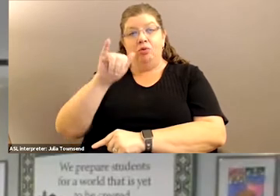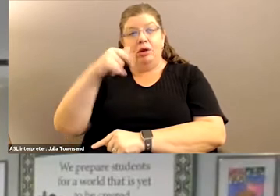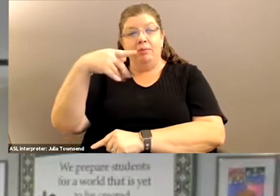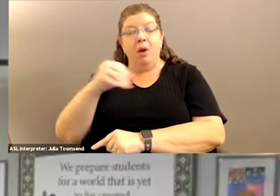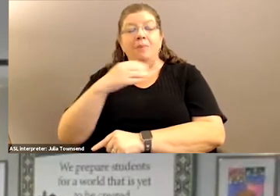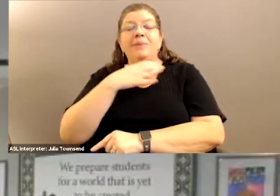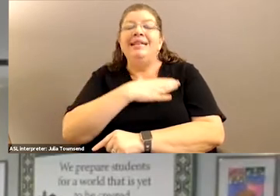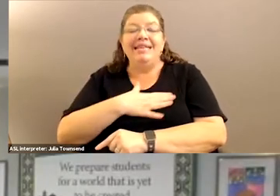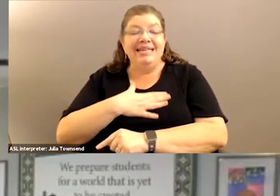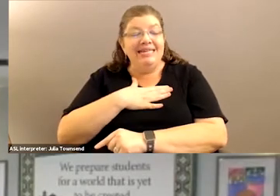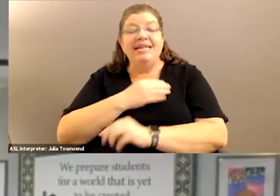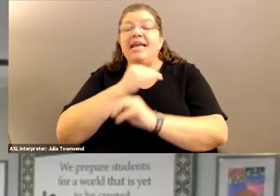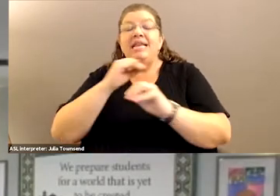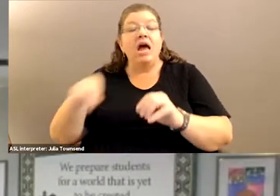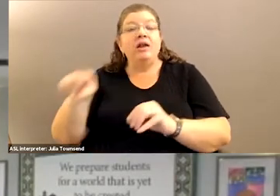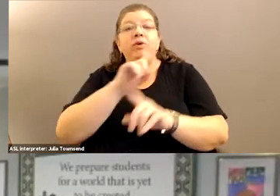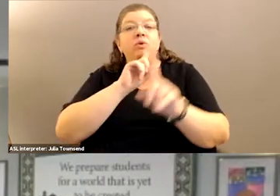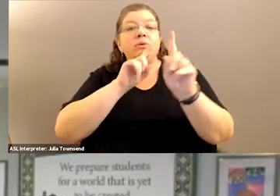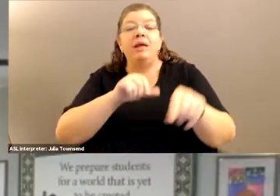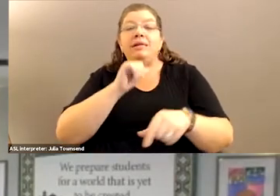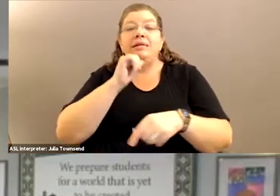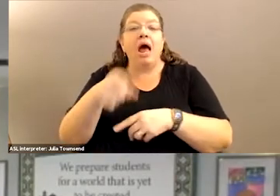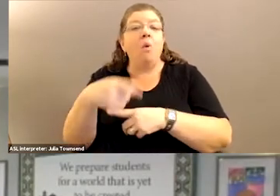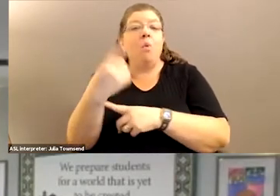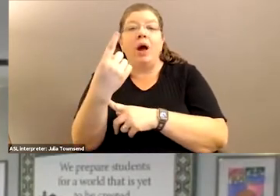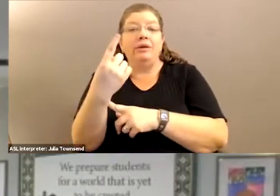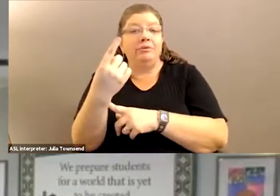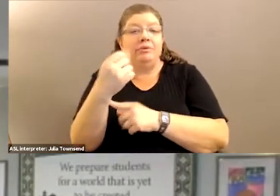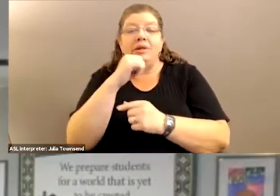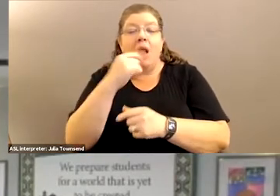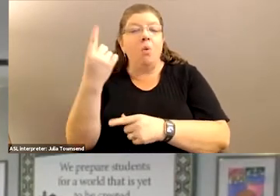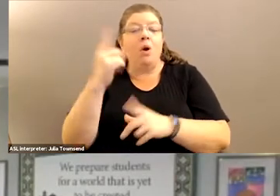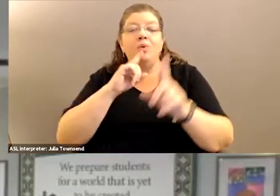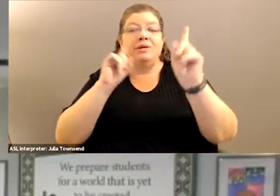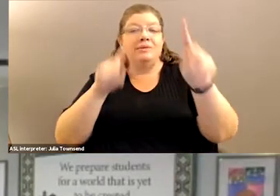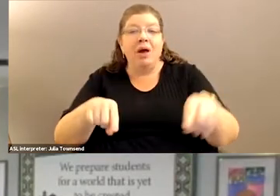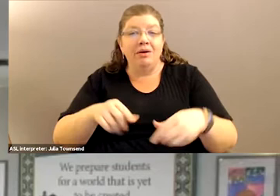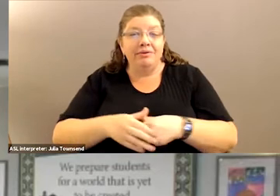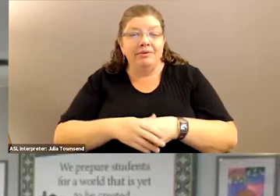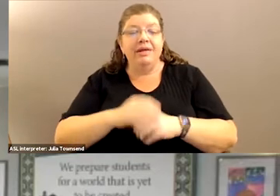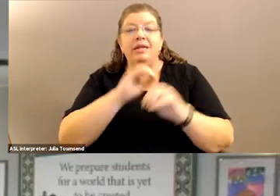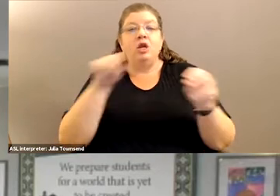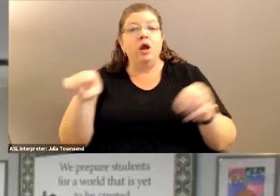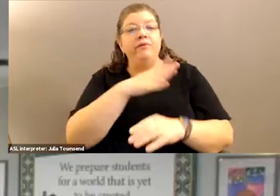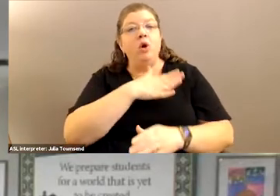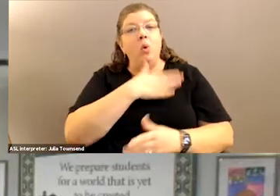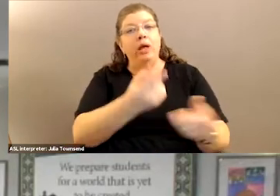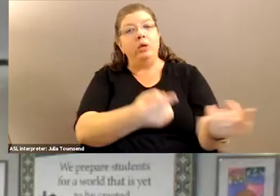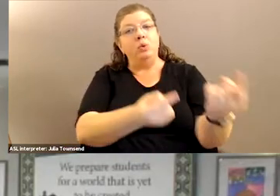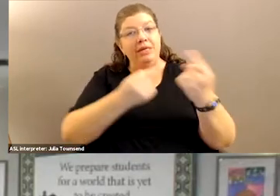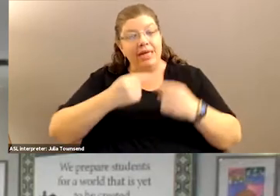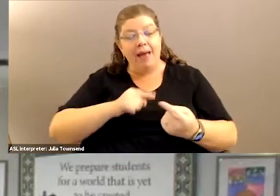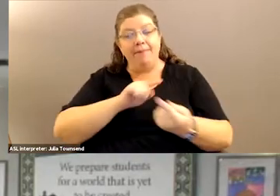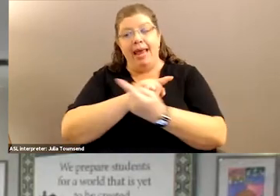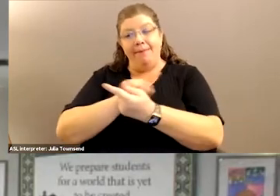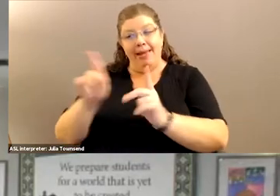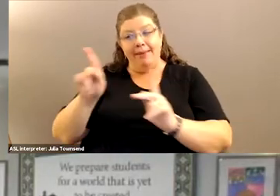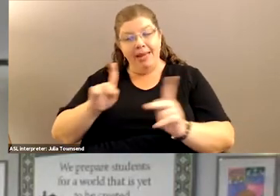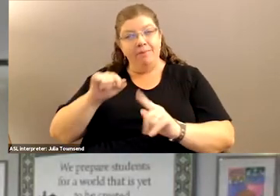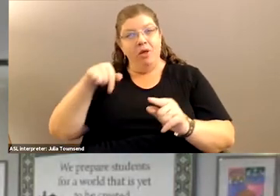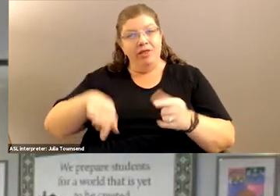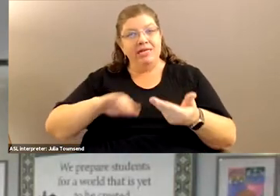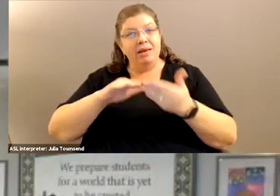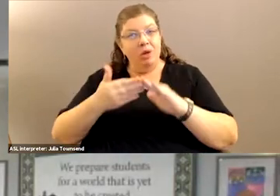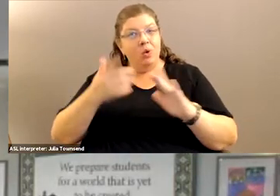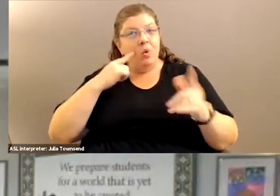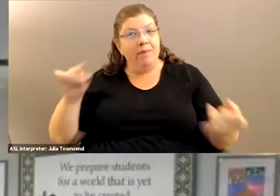you none of you responded not a single response none of you are willing to come and meet people in our community that have been injured yet